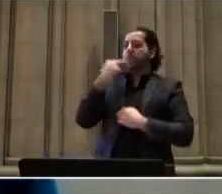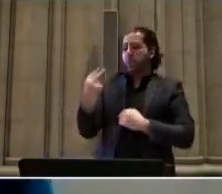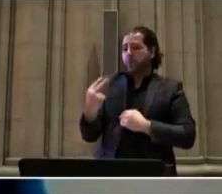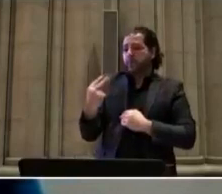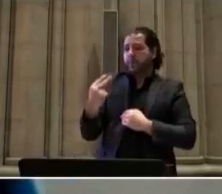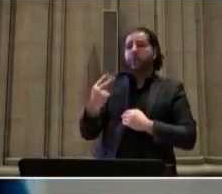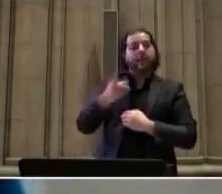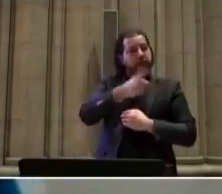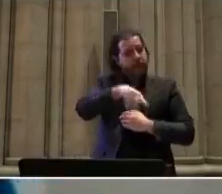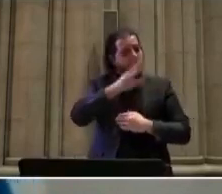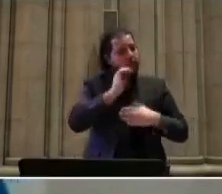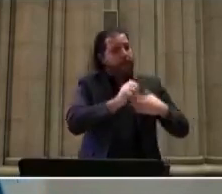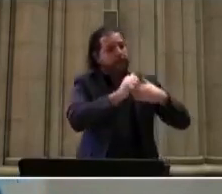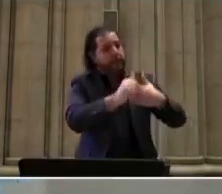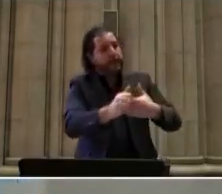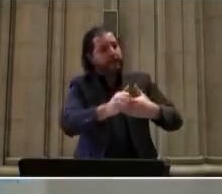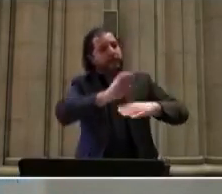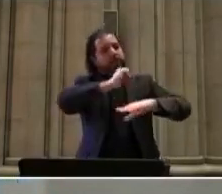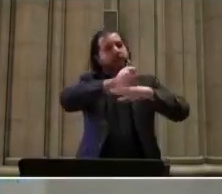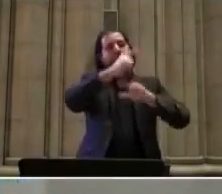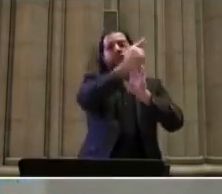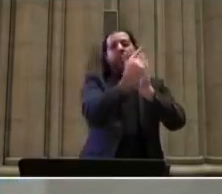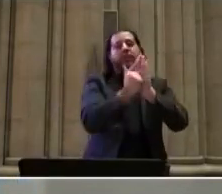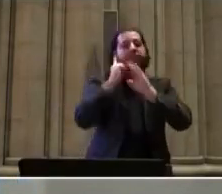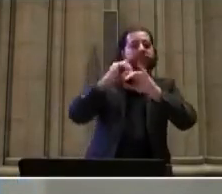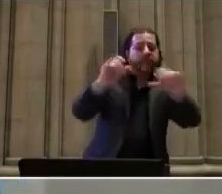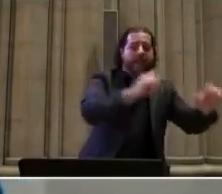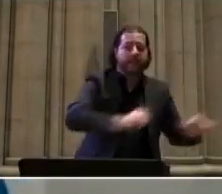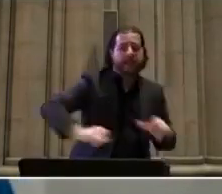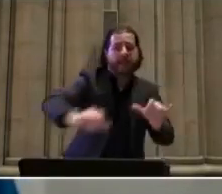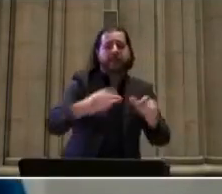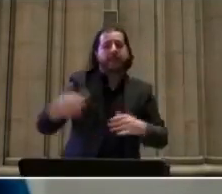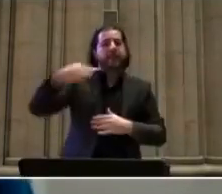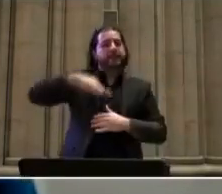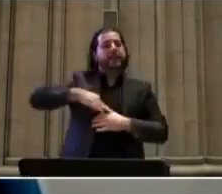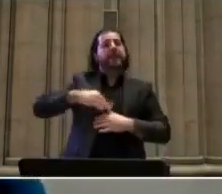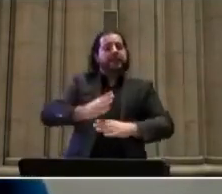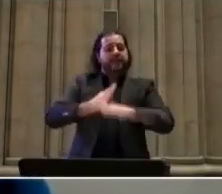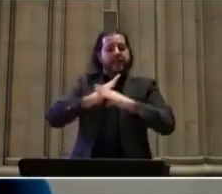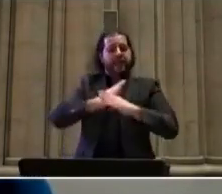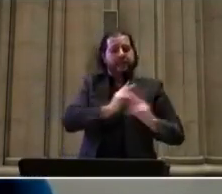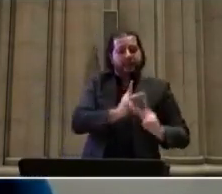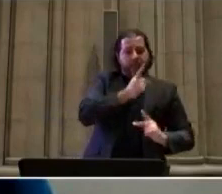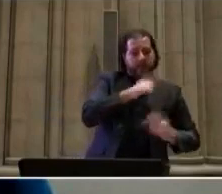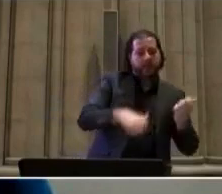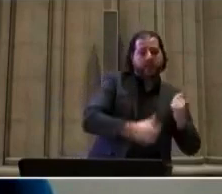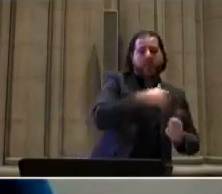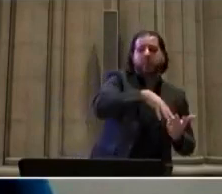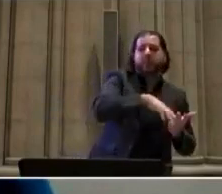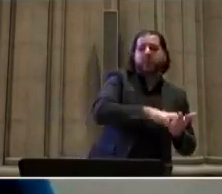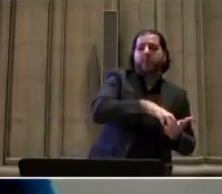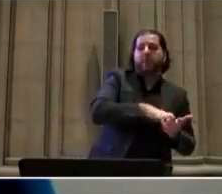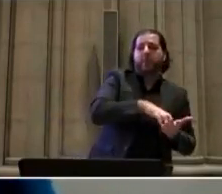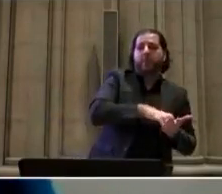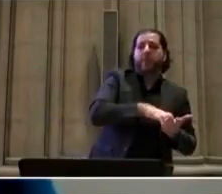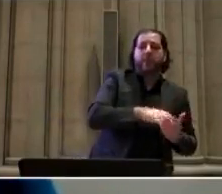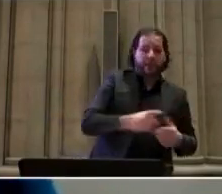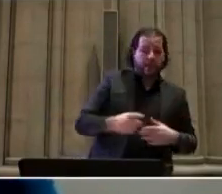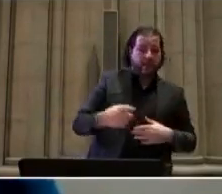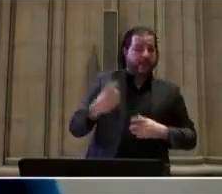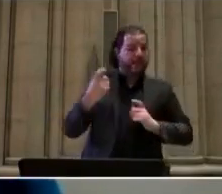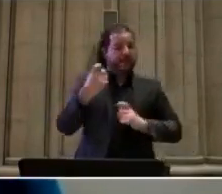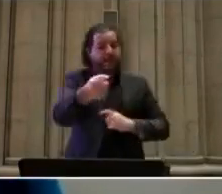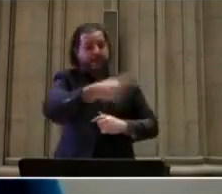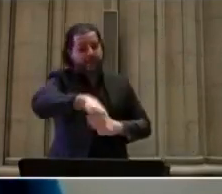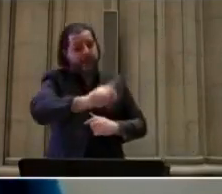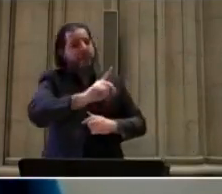be led to enact laws for the common good and the protection of the most vulnerable. Give them courage